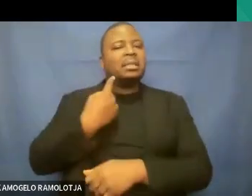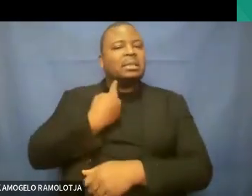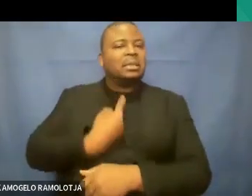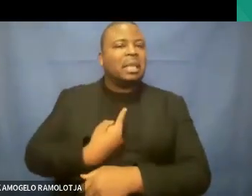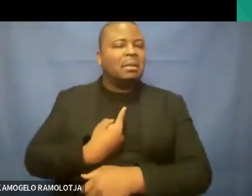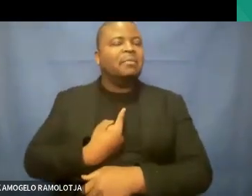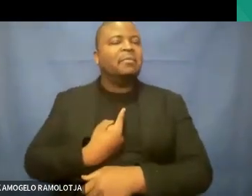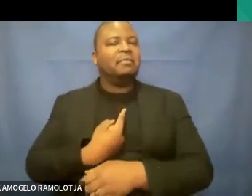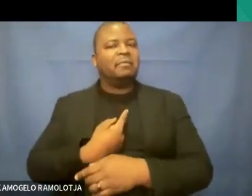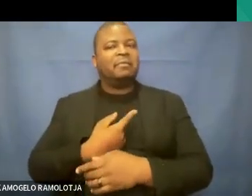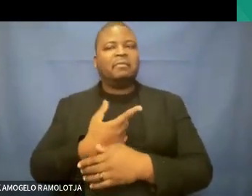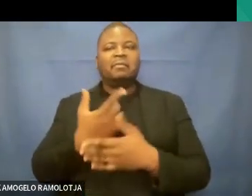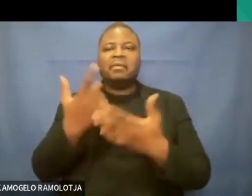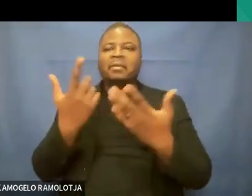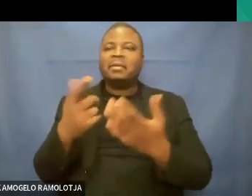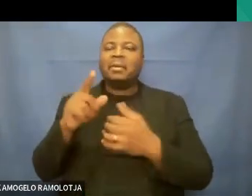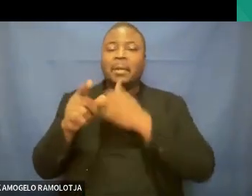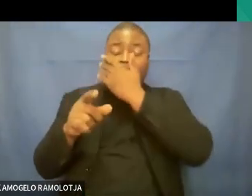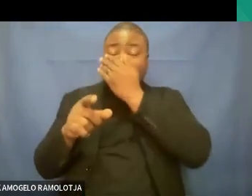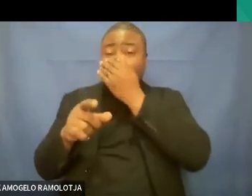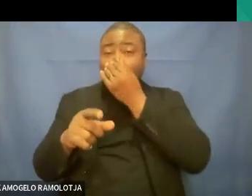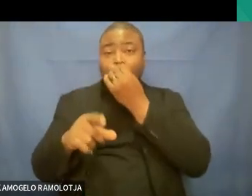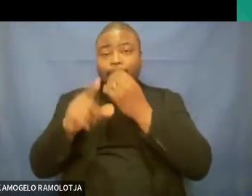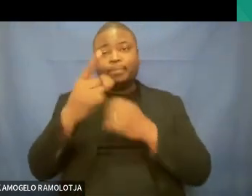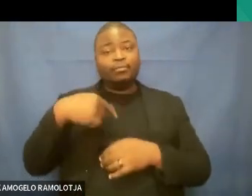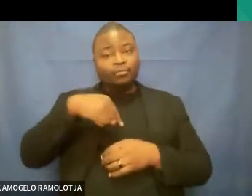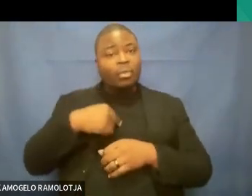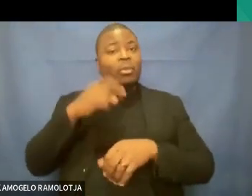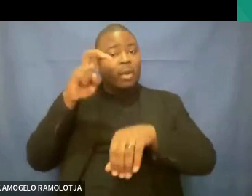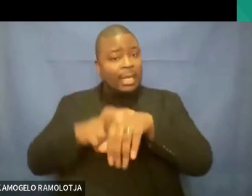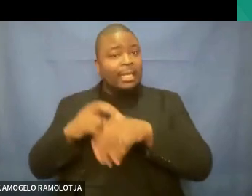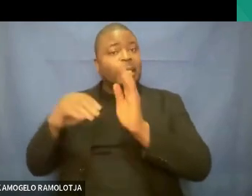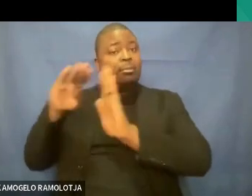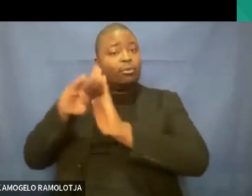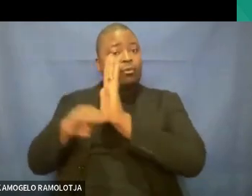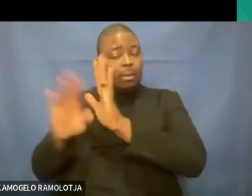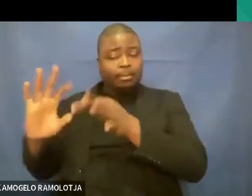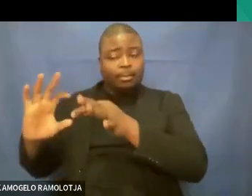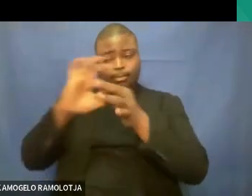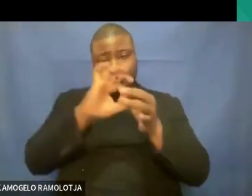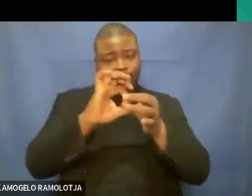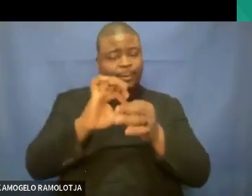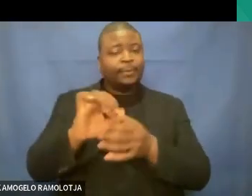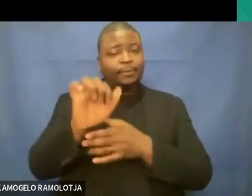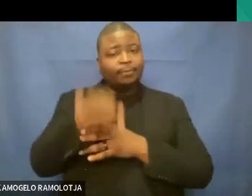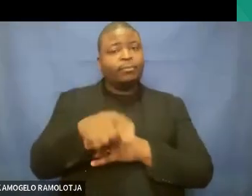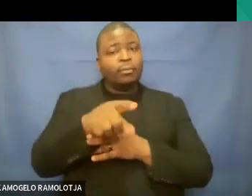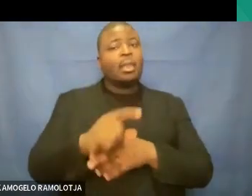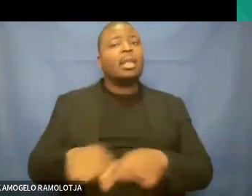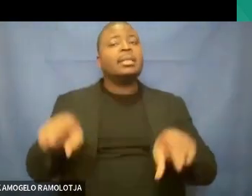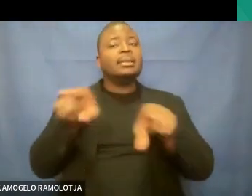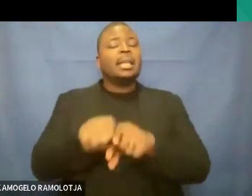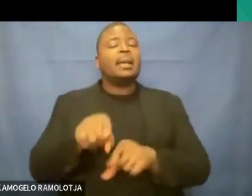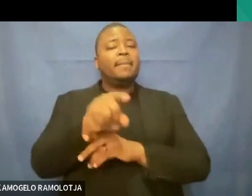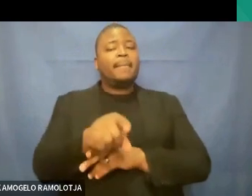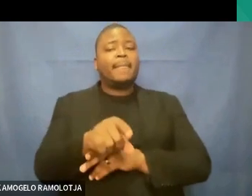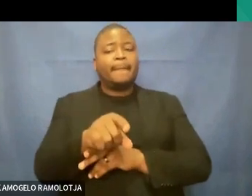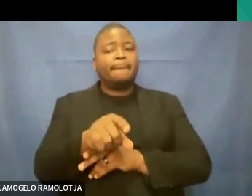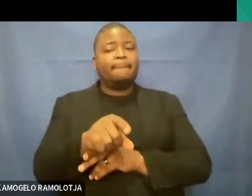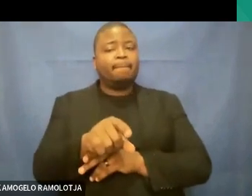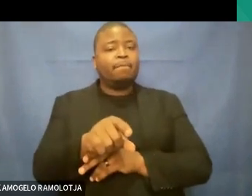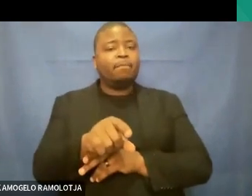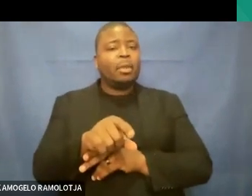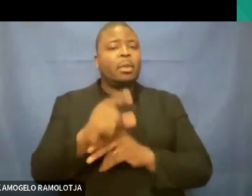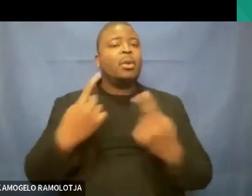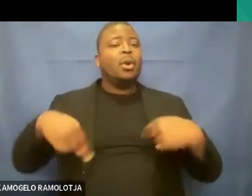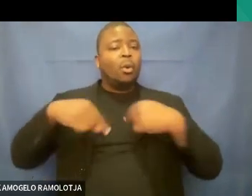normally call as boys and men. So we also need programs that relates to that. But also we need to also make sure